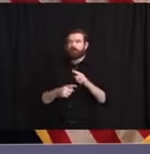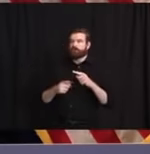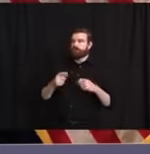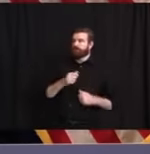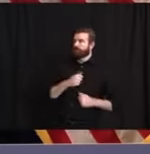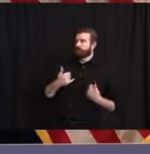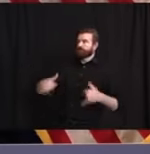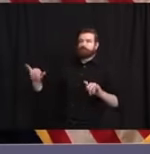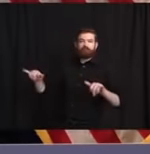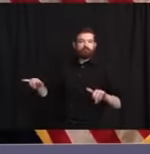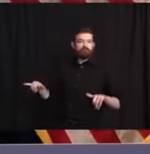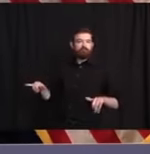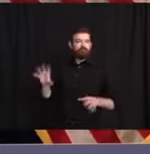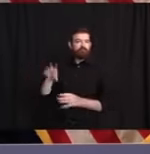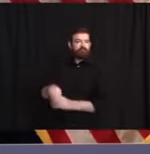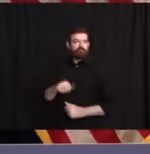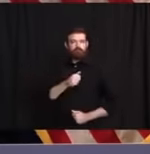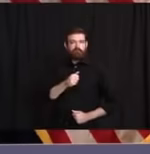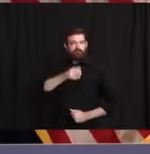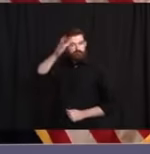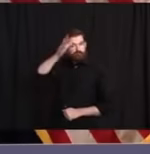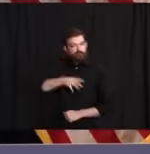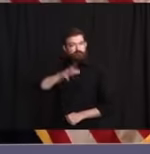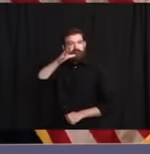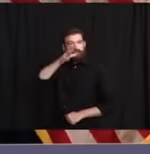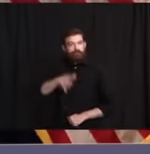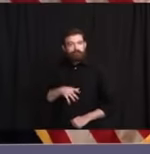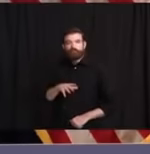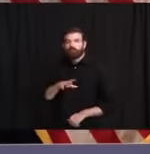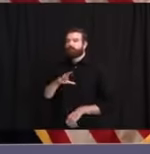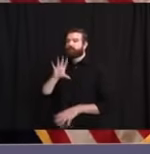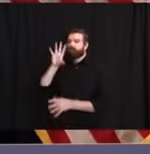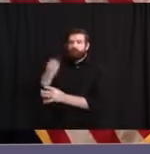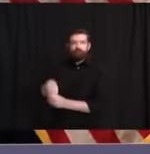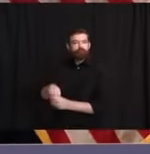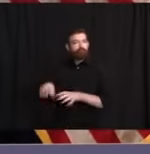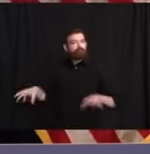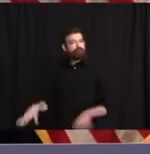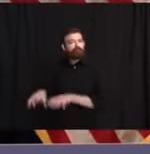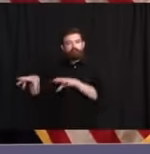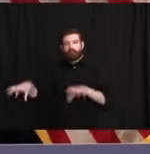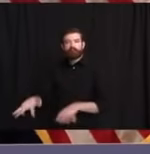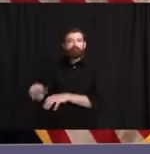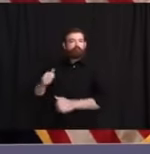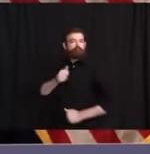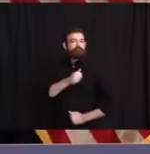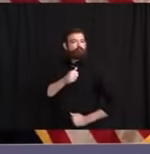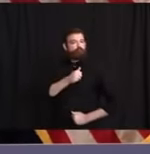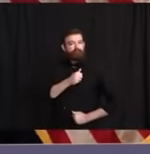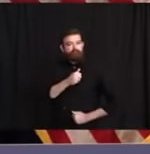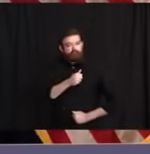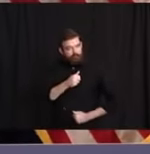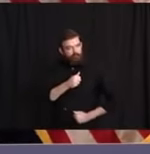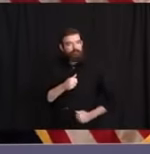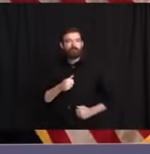men in uniform. So keep up doing great work, folks. God bless you all. Cannot thank you enough. We'll be